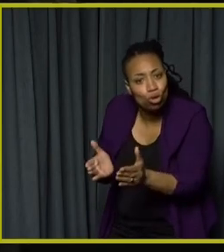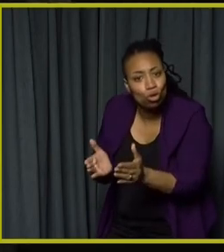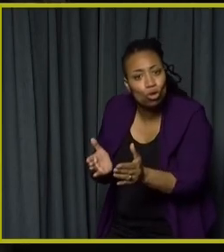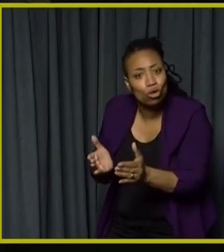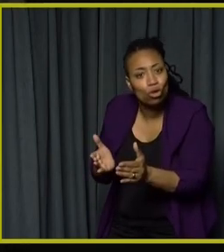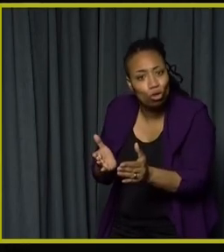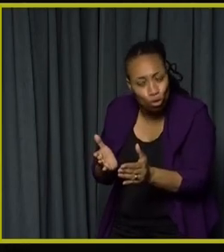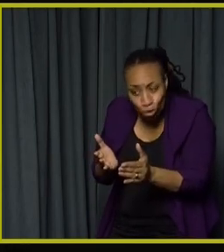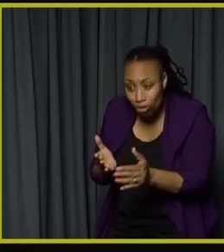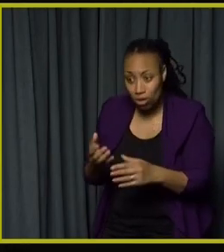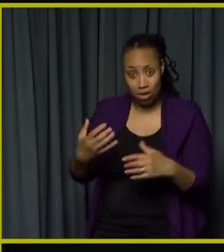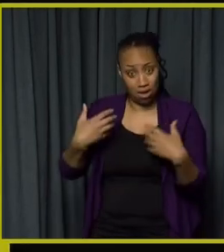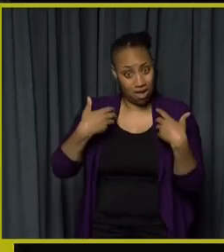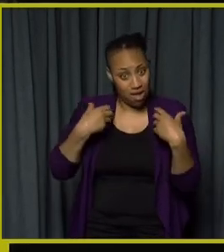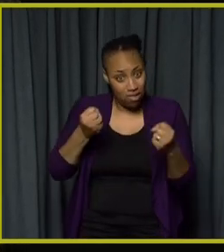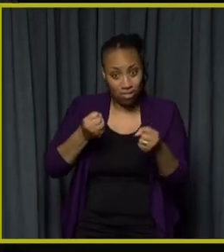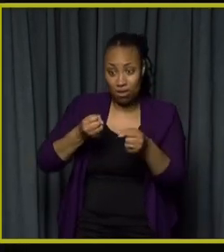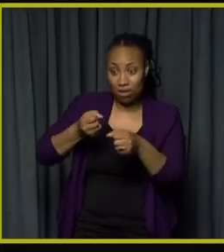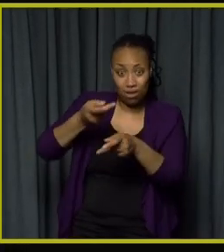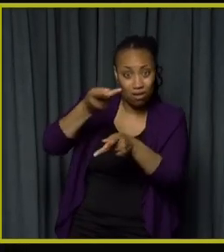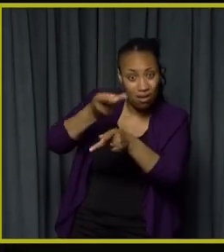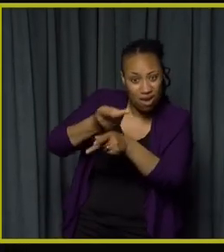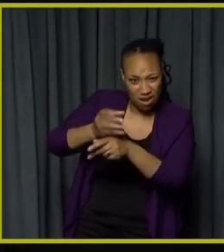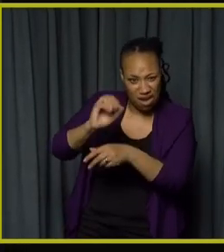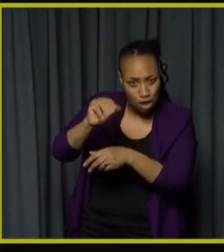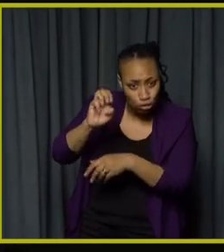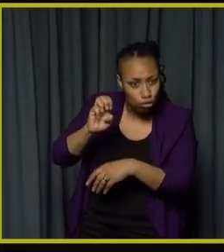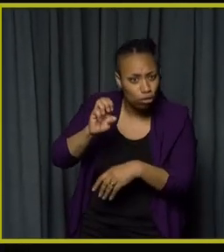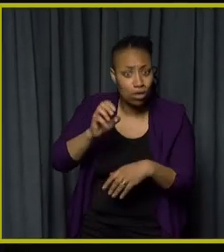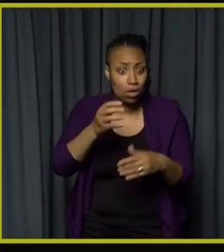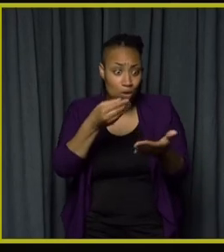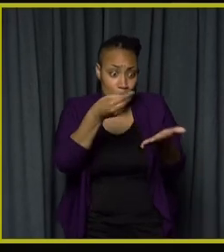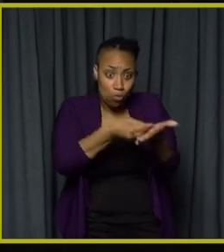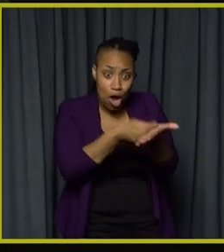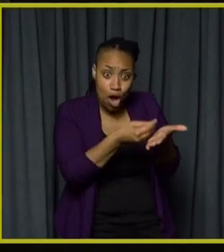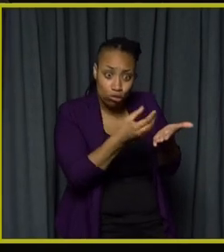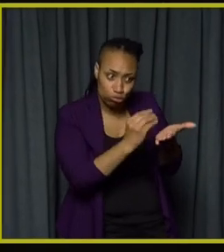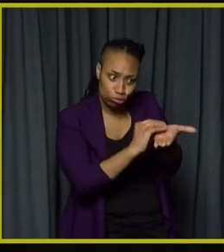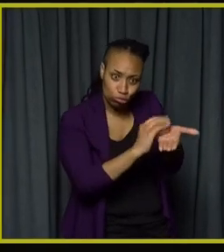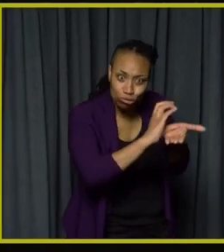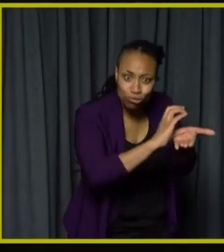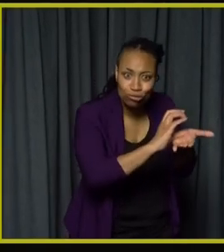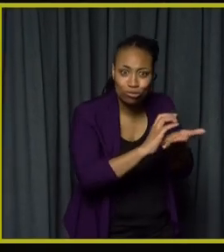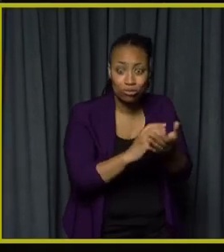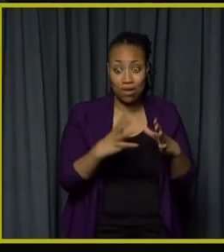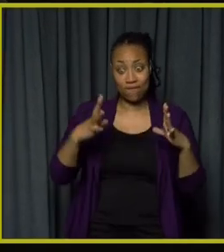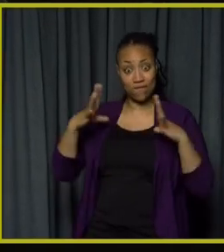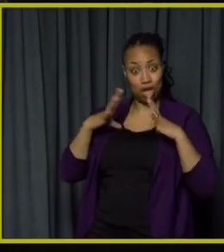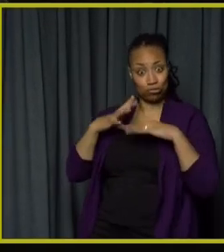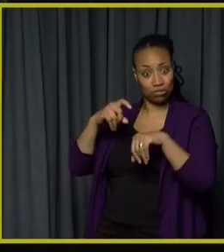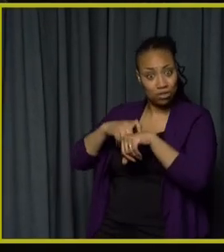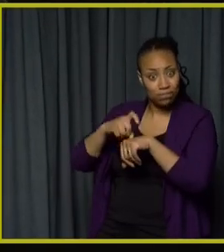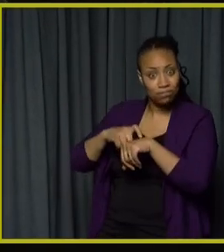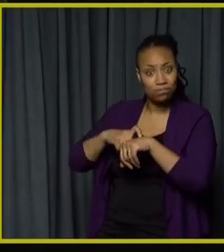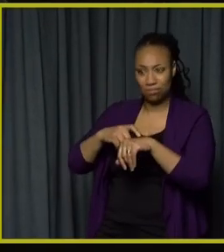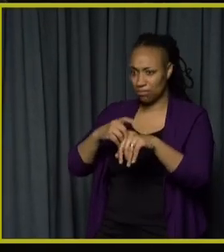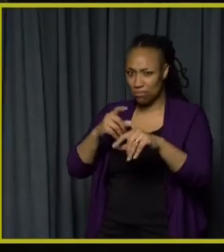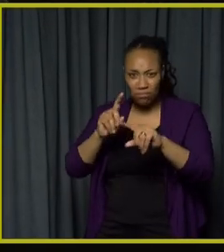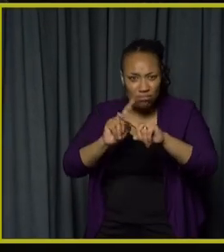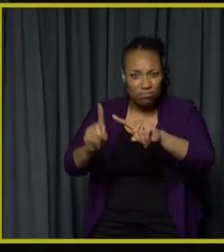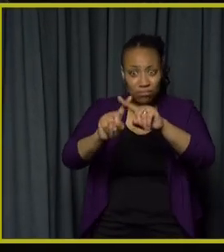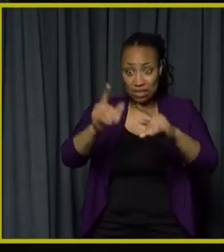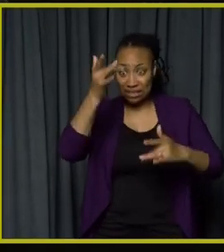also guarantee living wages, but also guarantee sick leave, but also guarantee rent forgiveness, but also